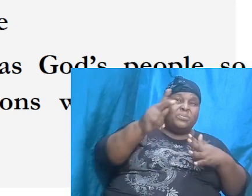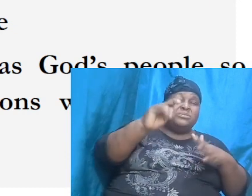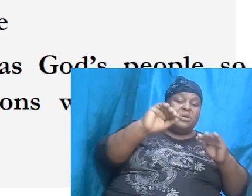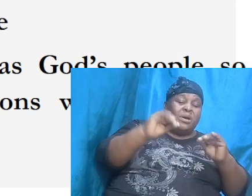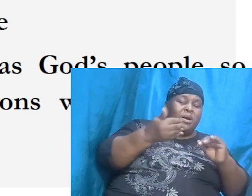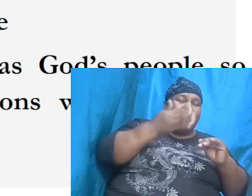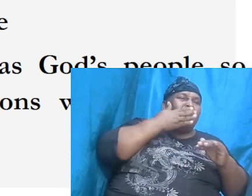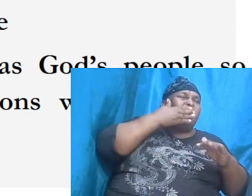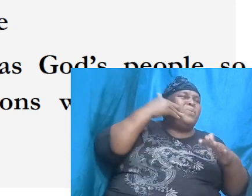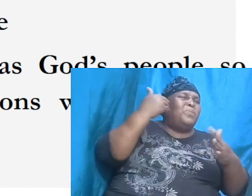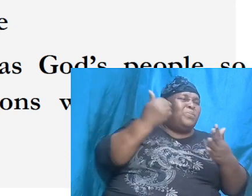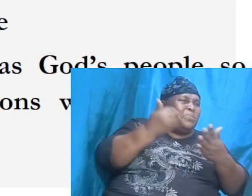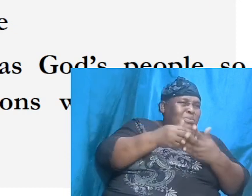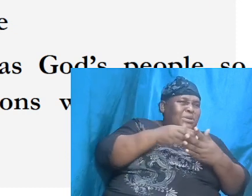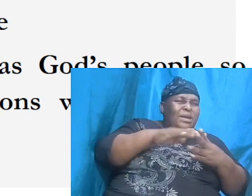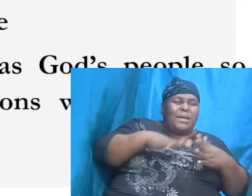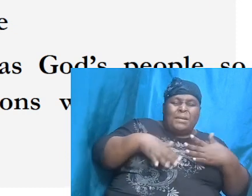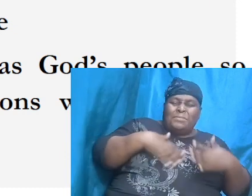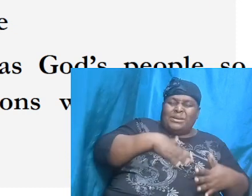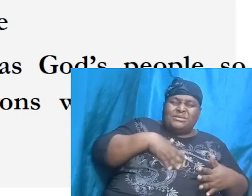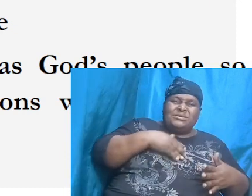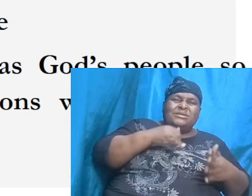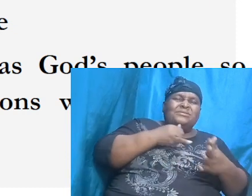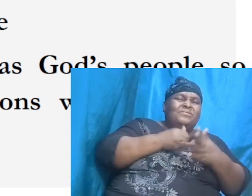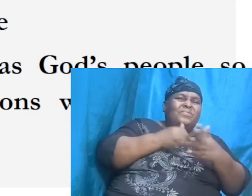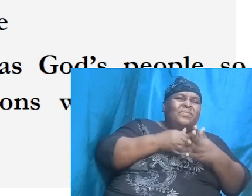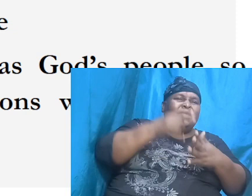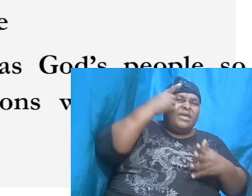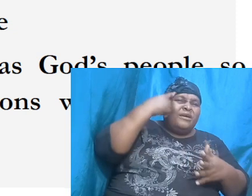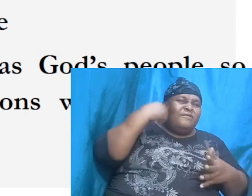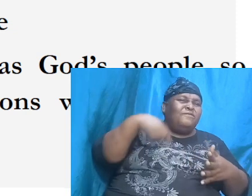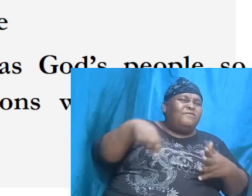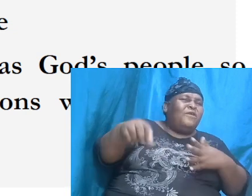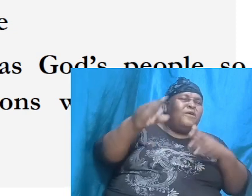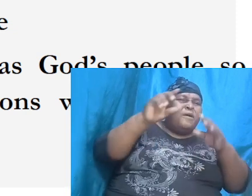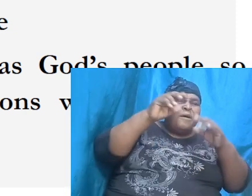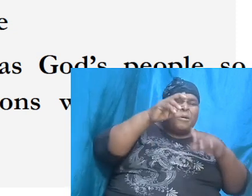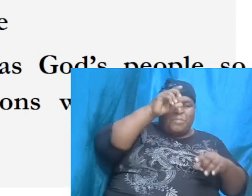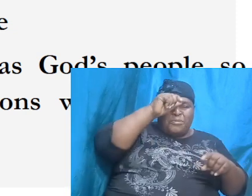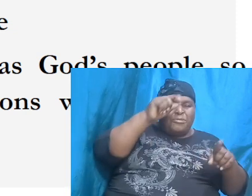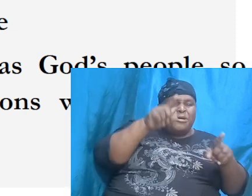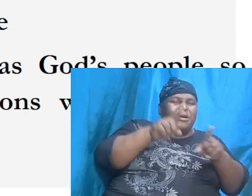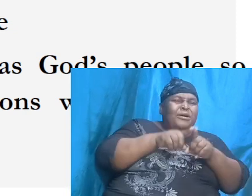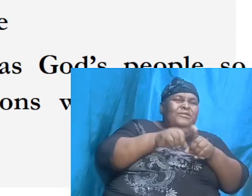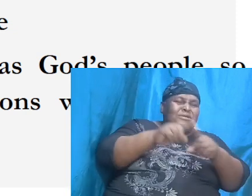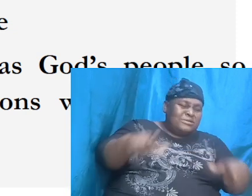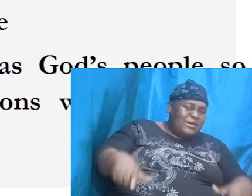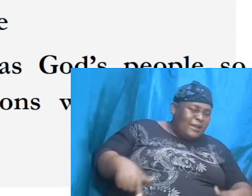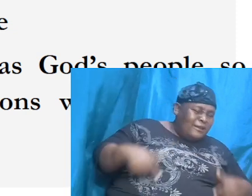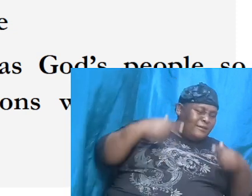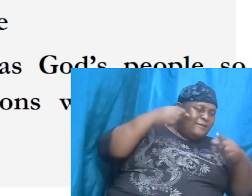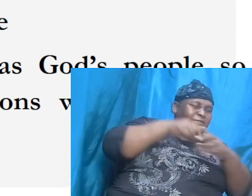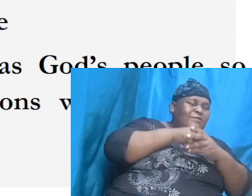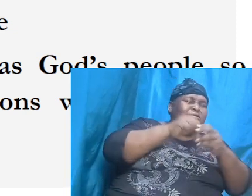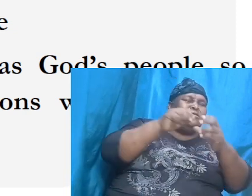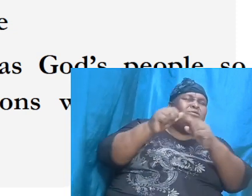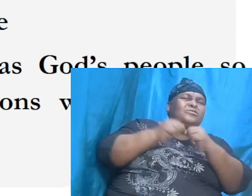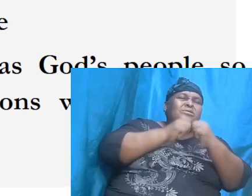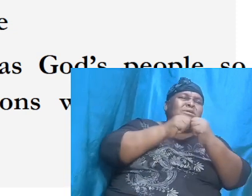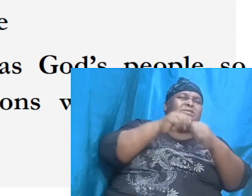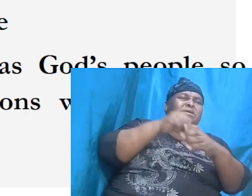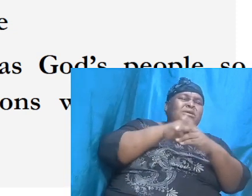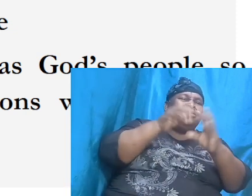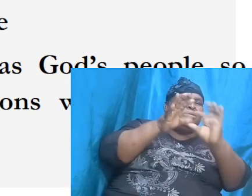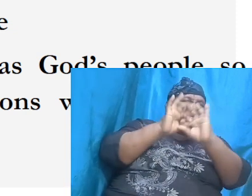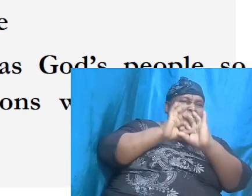how good and how pleasant it is for brethren to dwell together in unity.